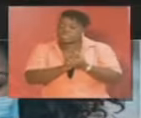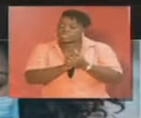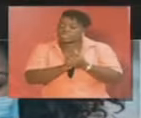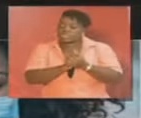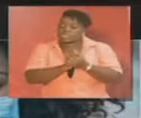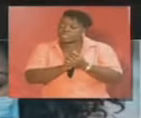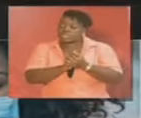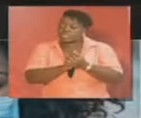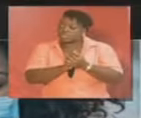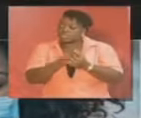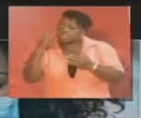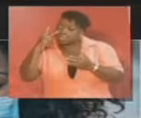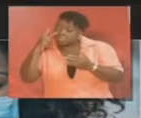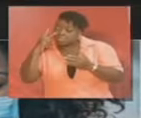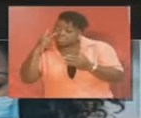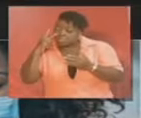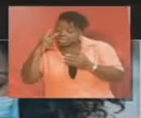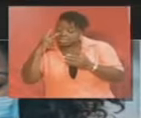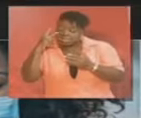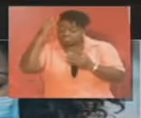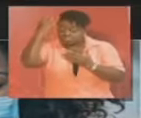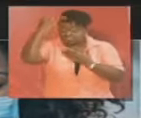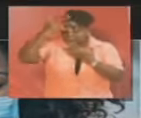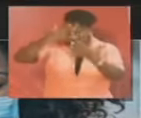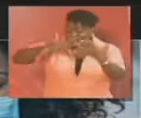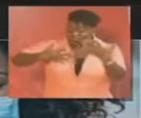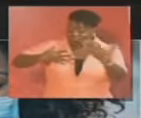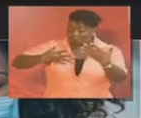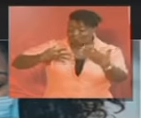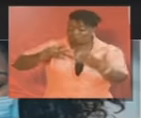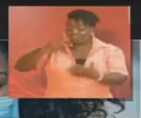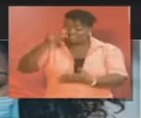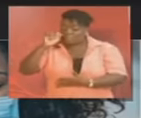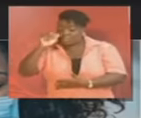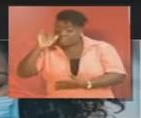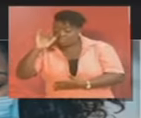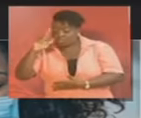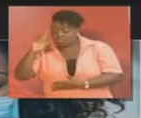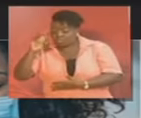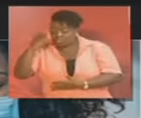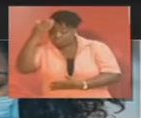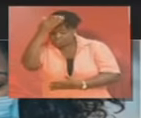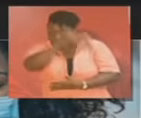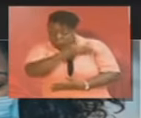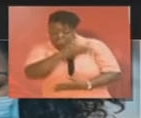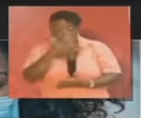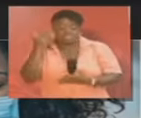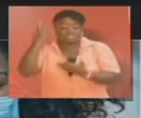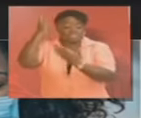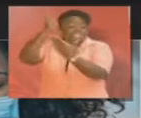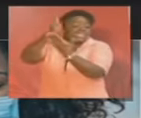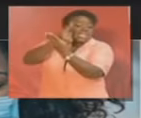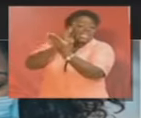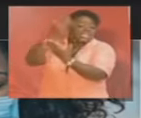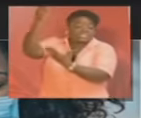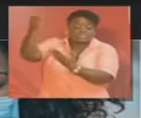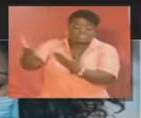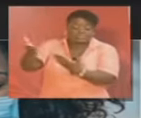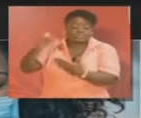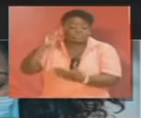Those are the numbers as you see there, the Mayaro District Health Facility. And let me pass it on to Candice, and I'm sure she